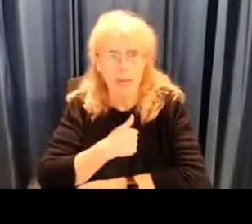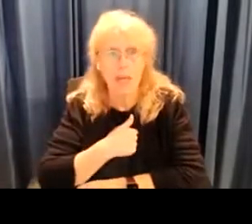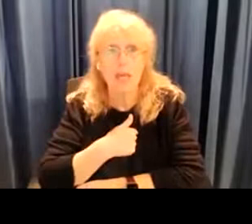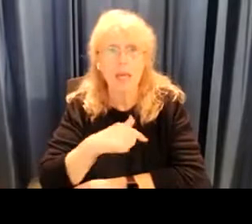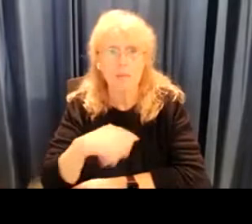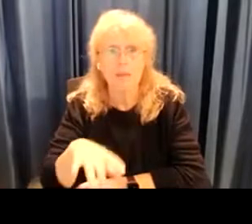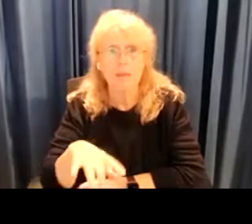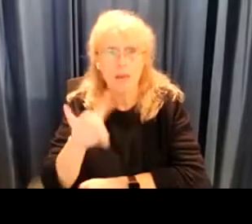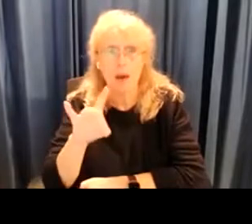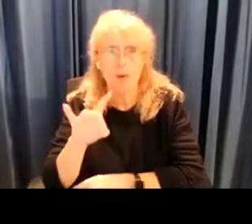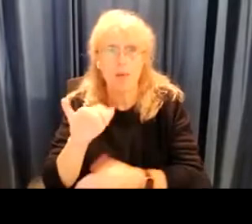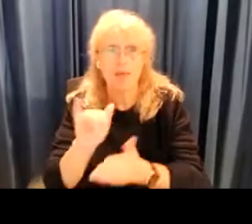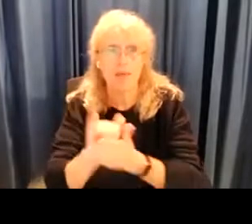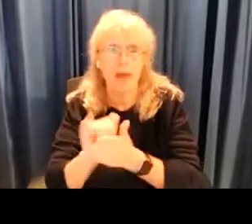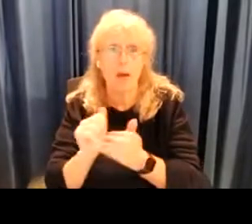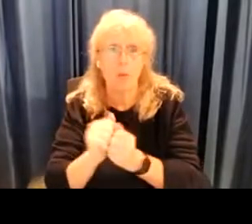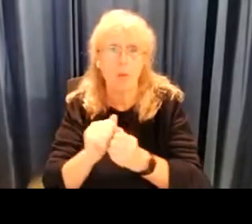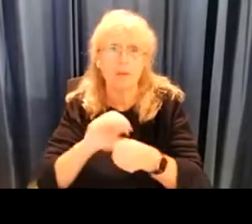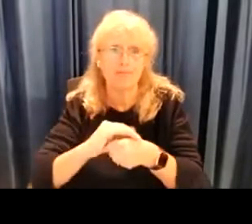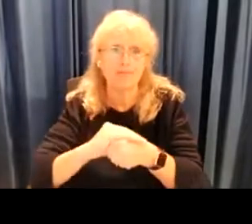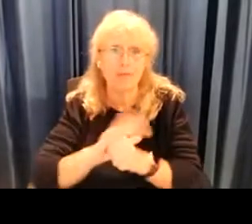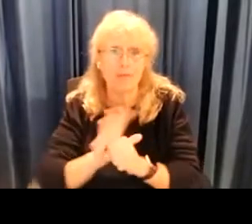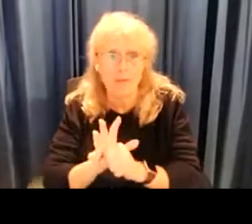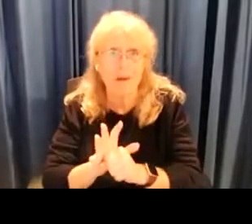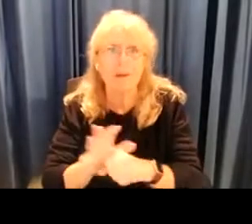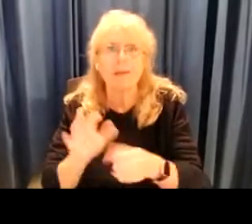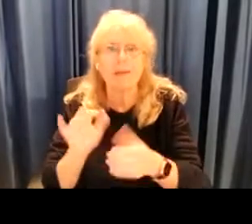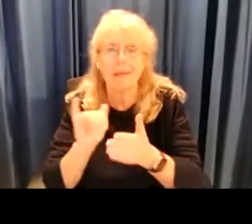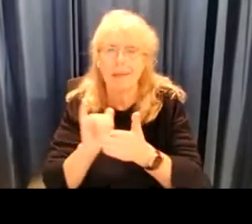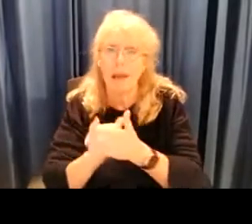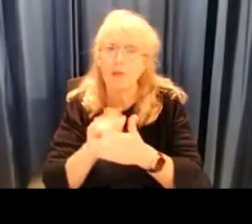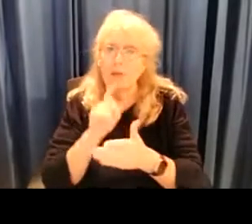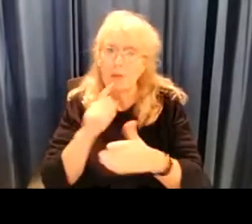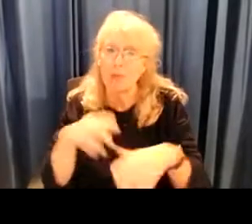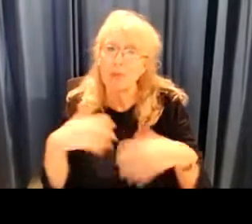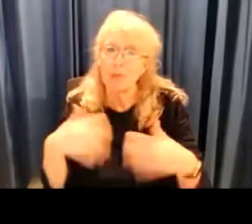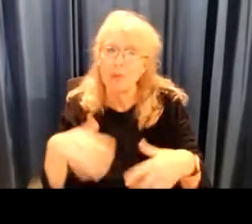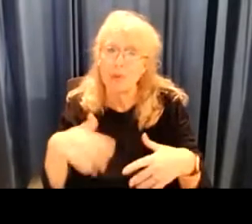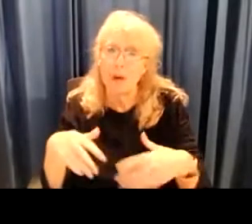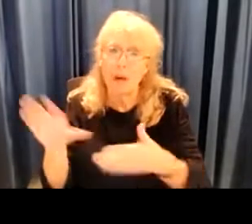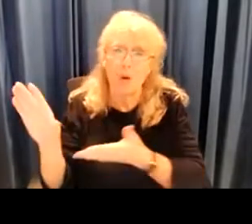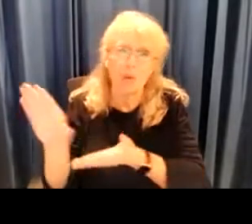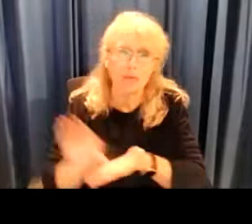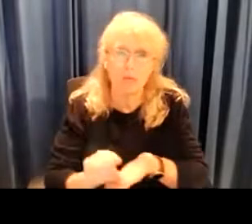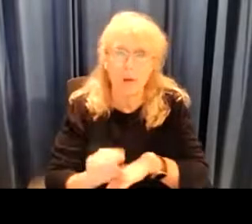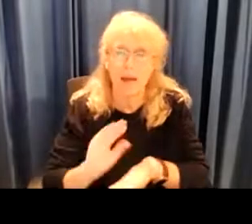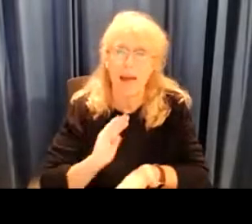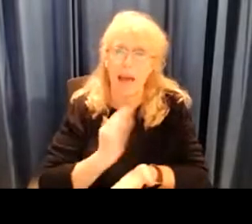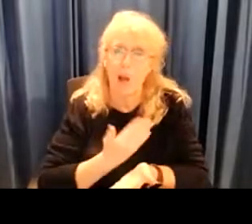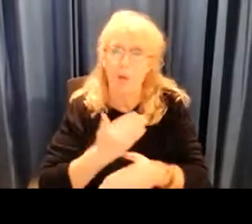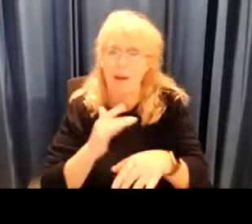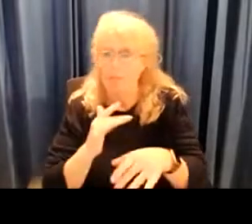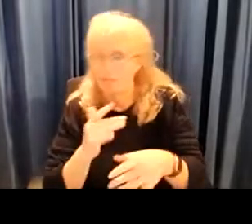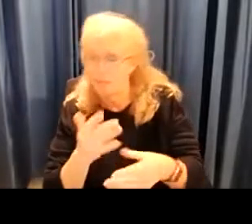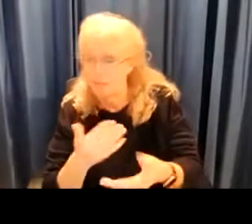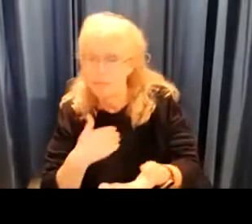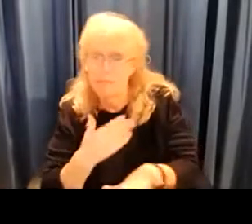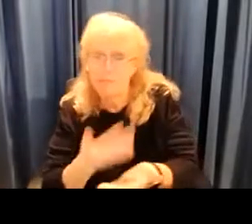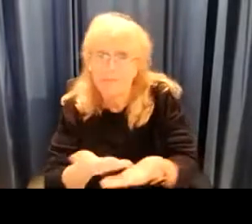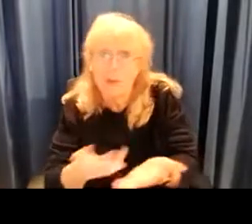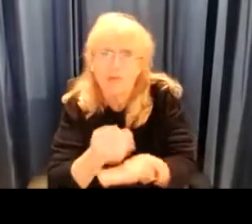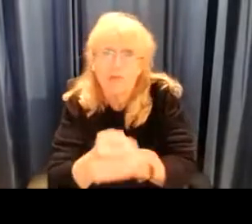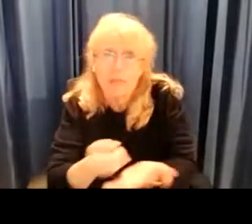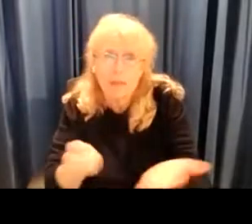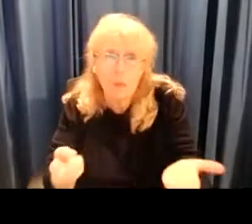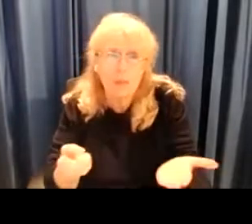COVID and the pandemic has significantly reduced our availability of some resources. Certainly our